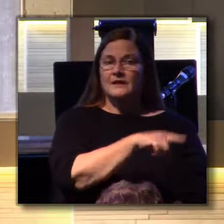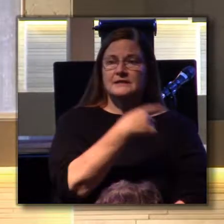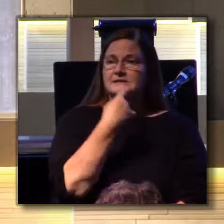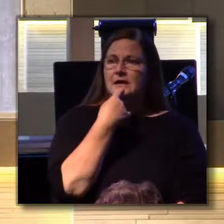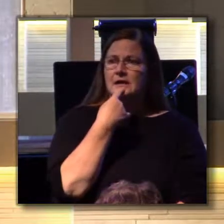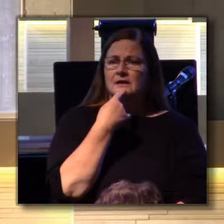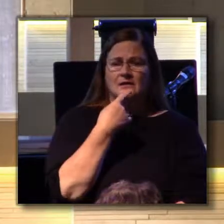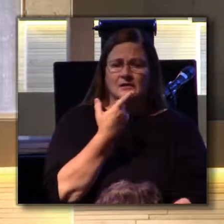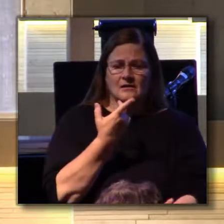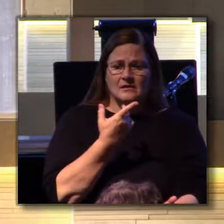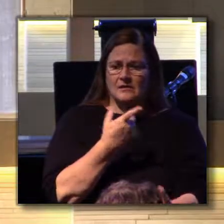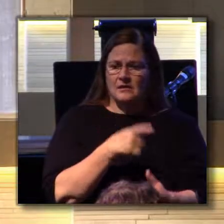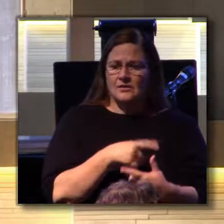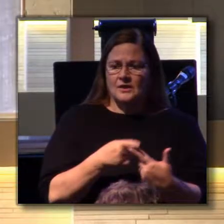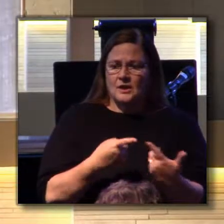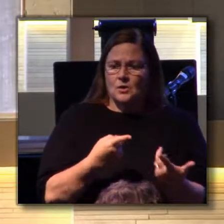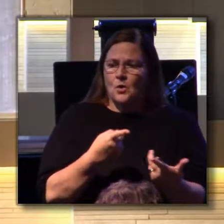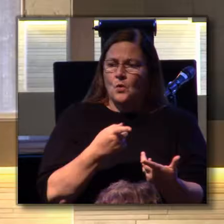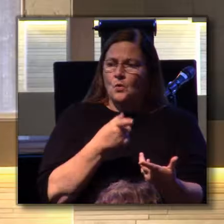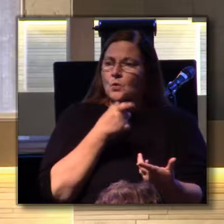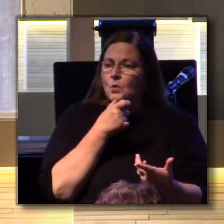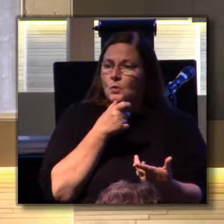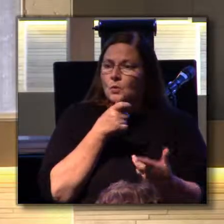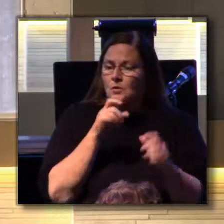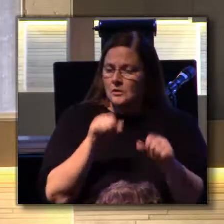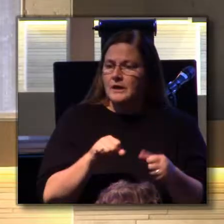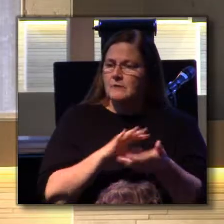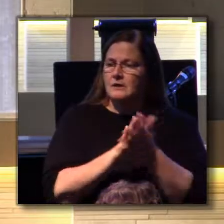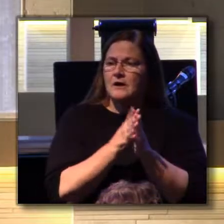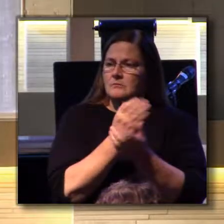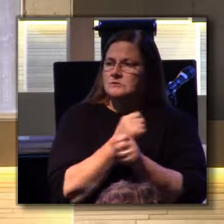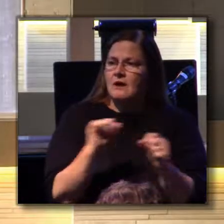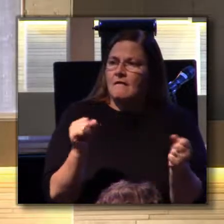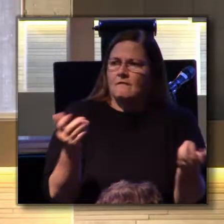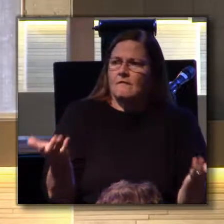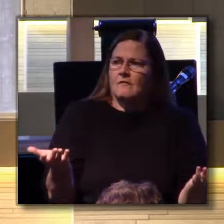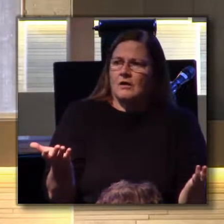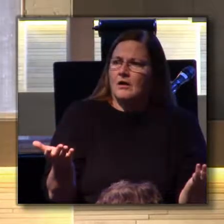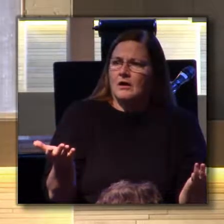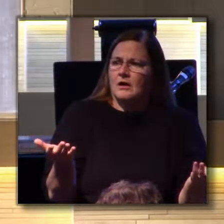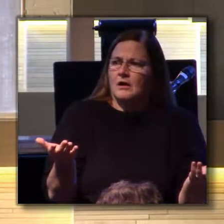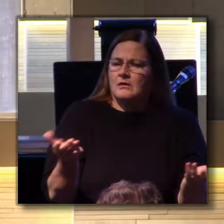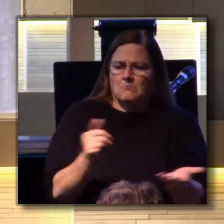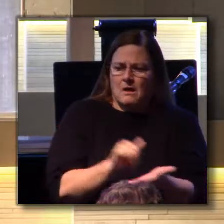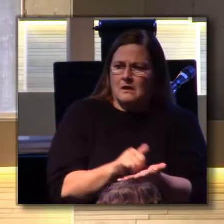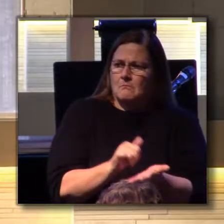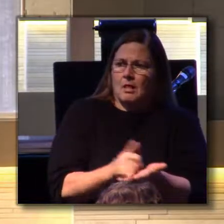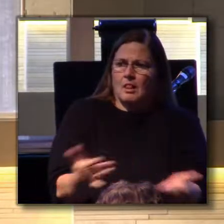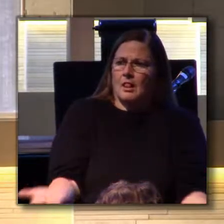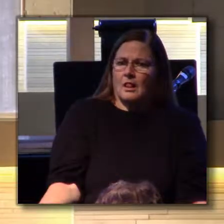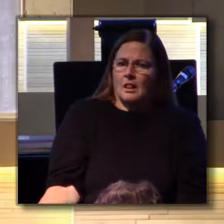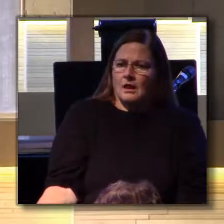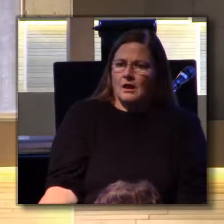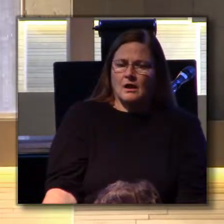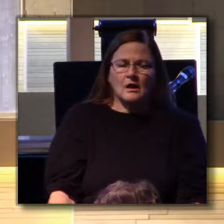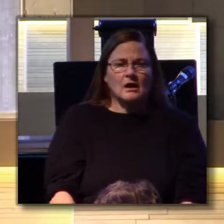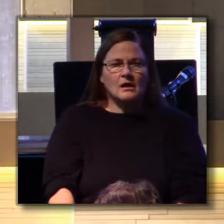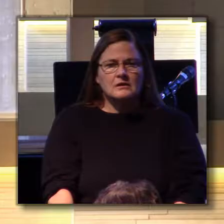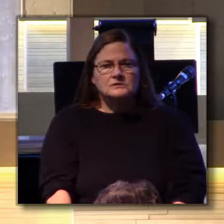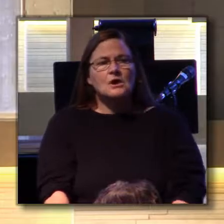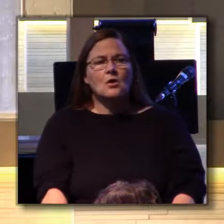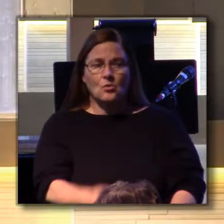who can be saved? Jesus said, it's impossible. And so they